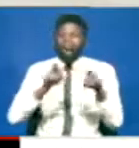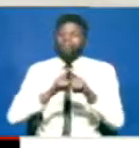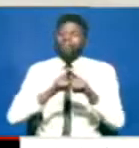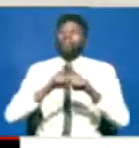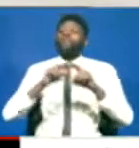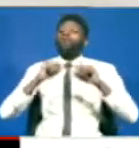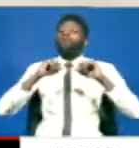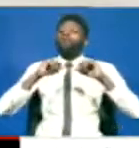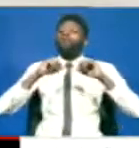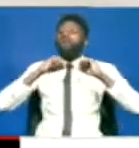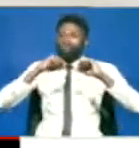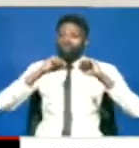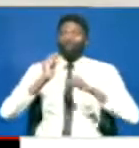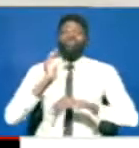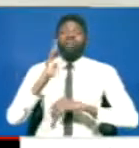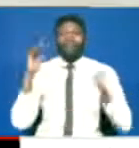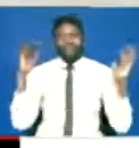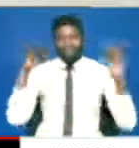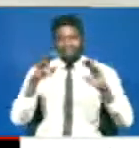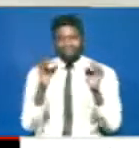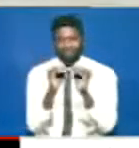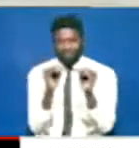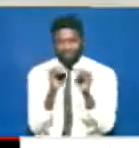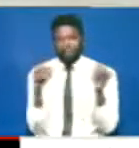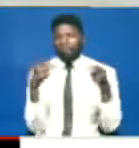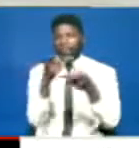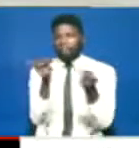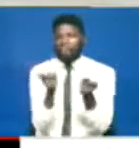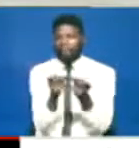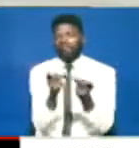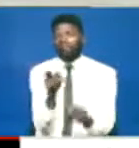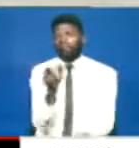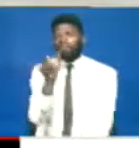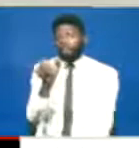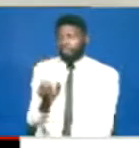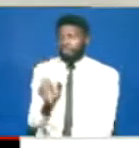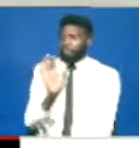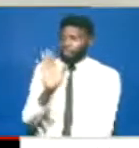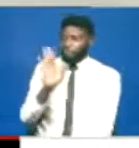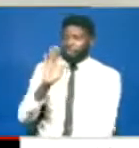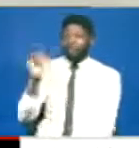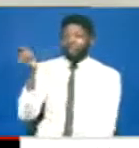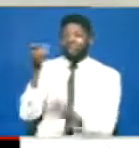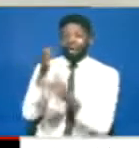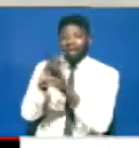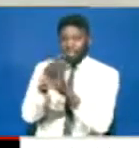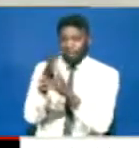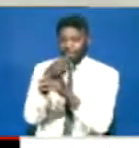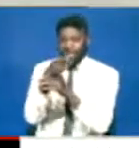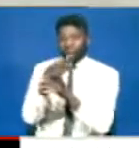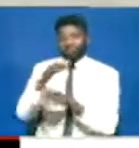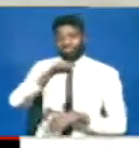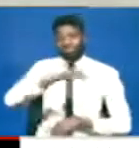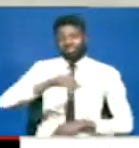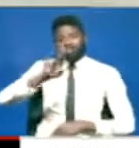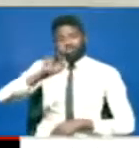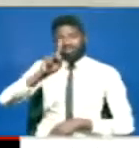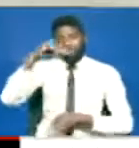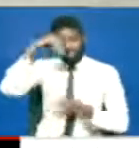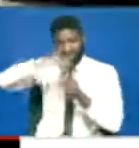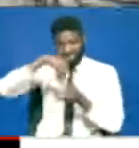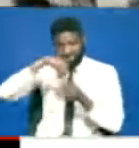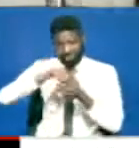at a point designated by the Kenyan embassy here in the United Kingdom, led